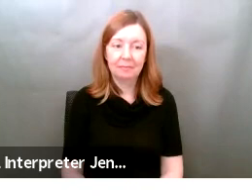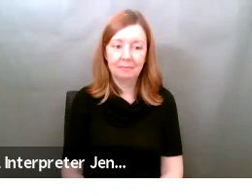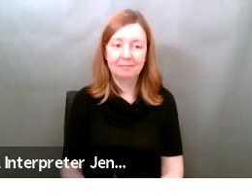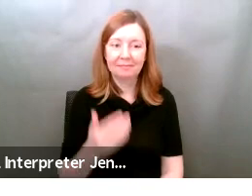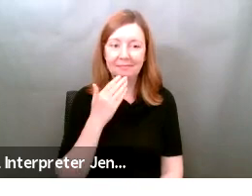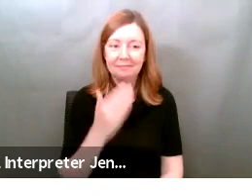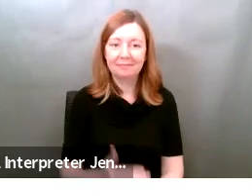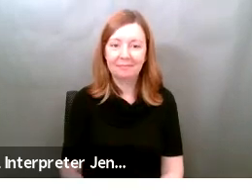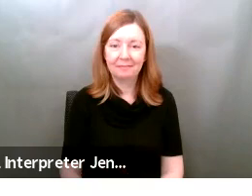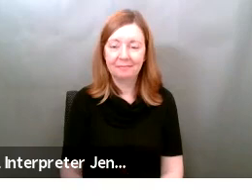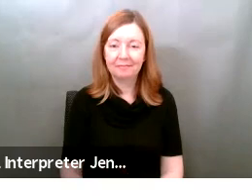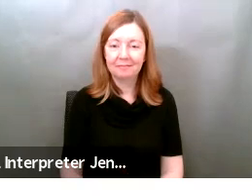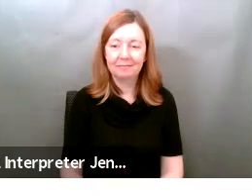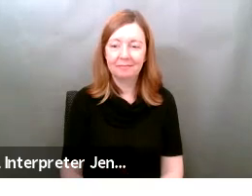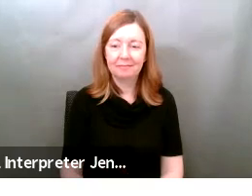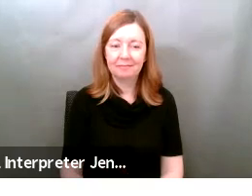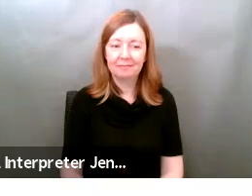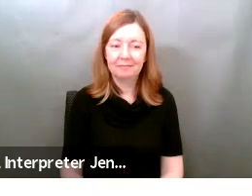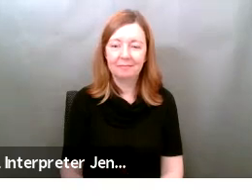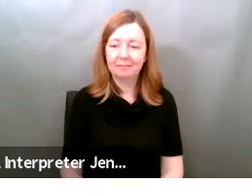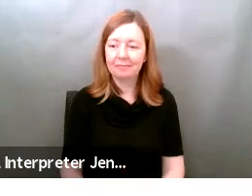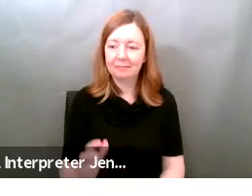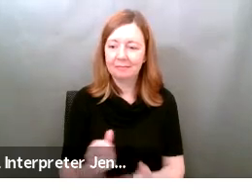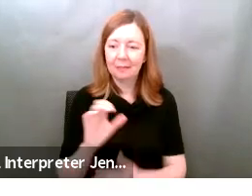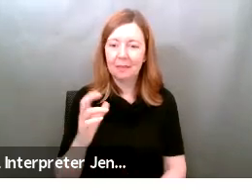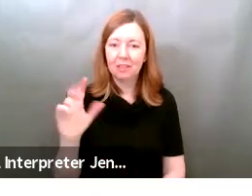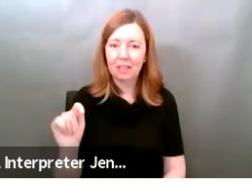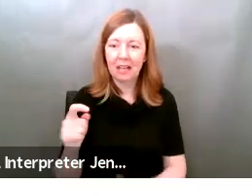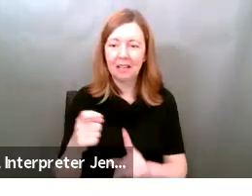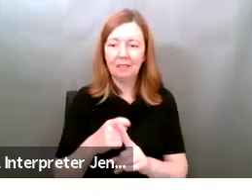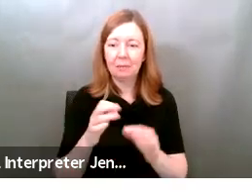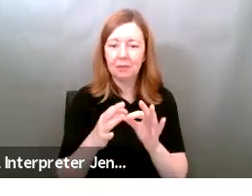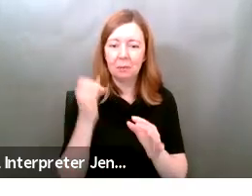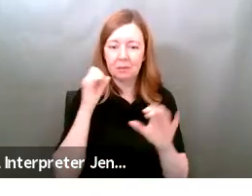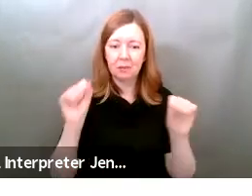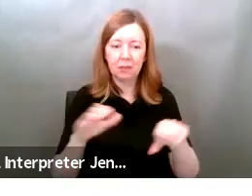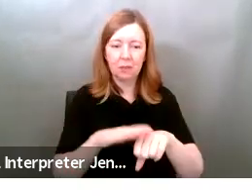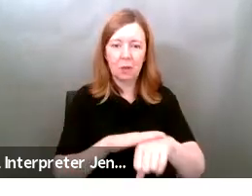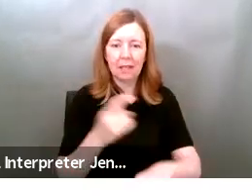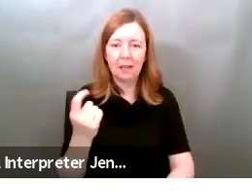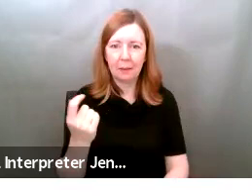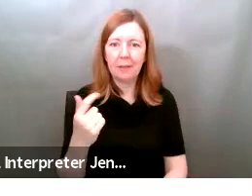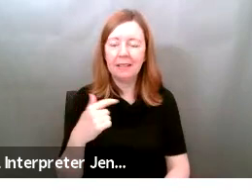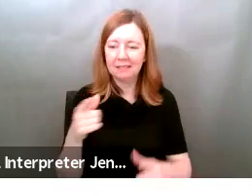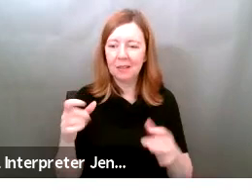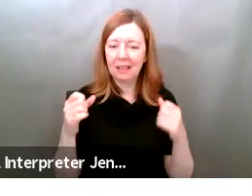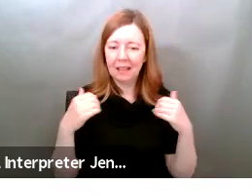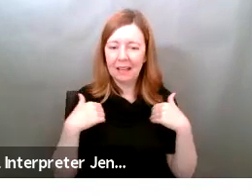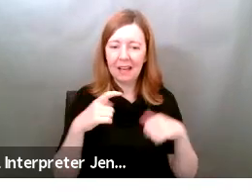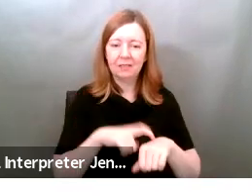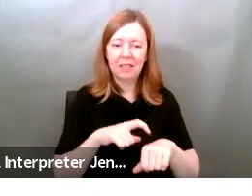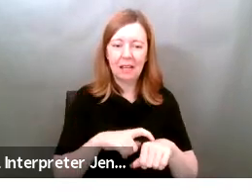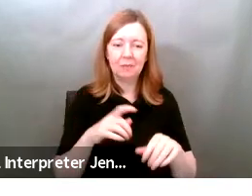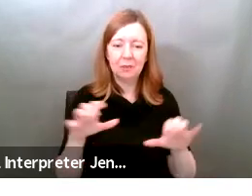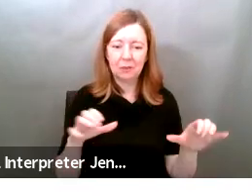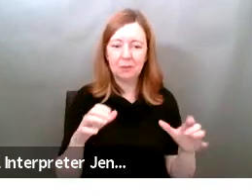Thanks. And I'm getting a chat from the interpreters that if we could just slow down a little bit so they have time to do word by